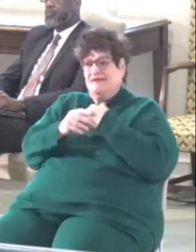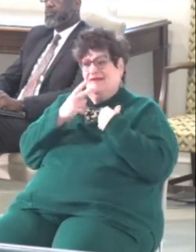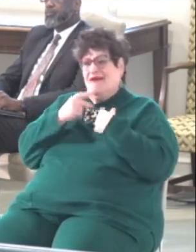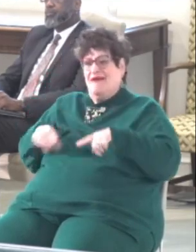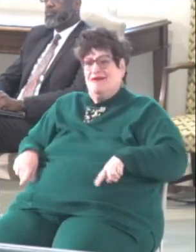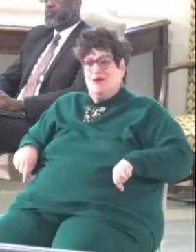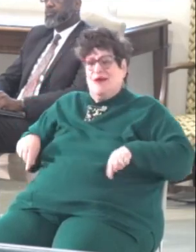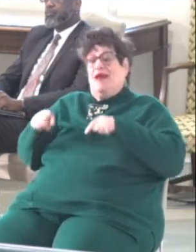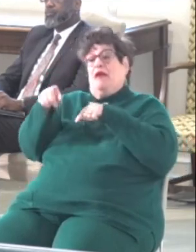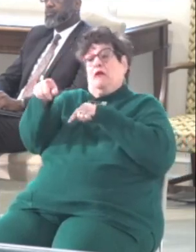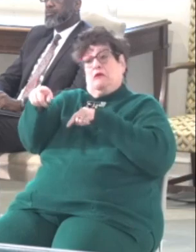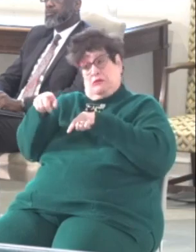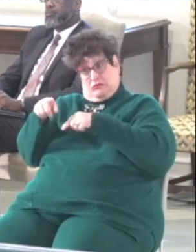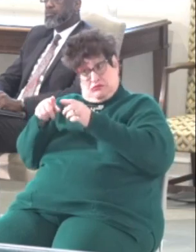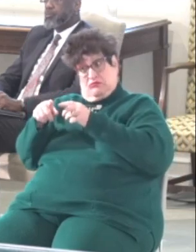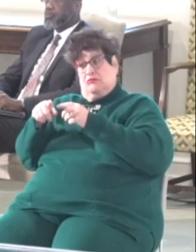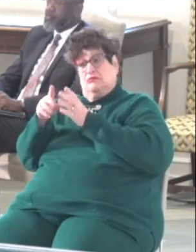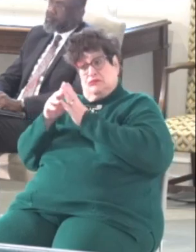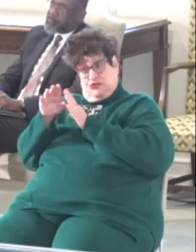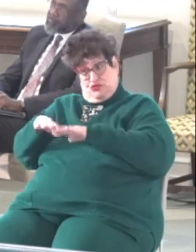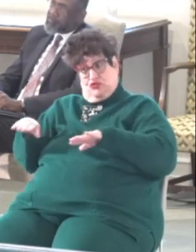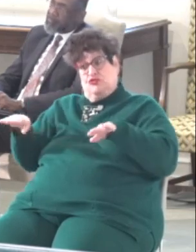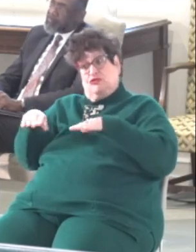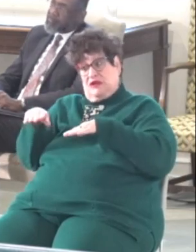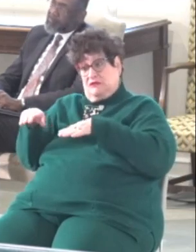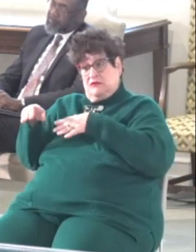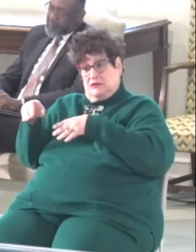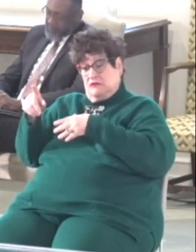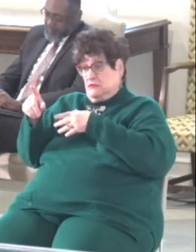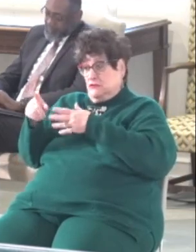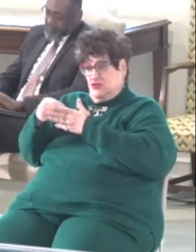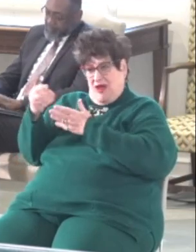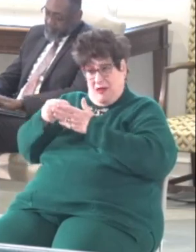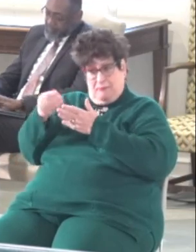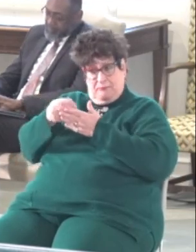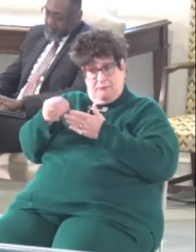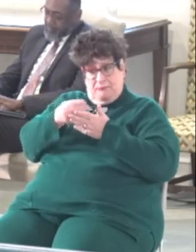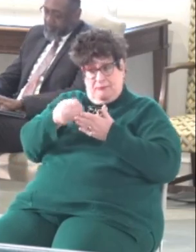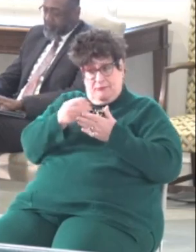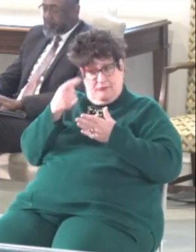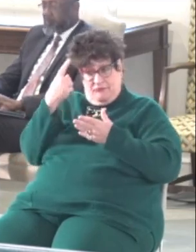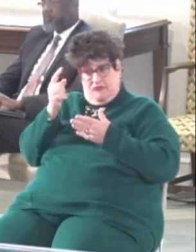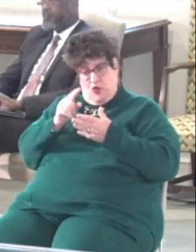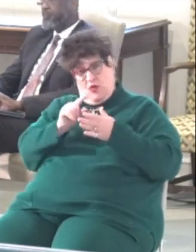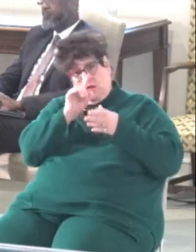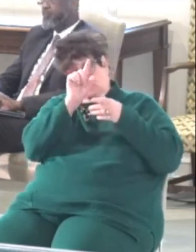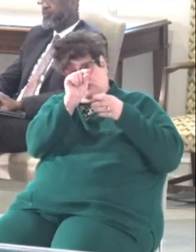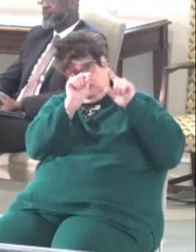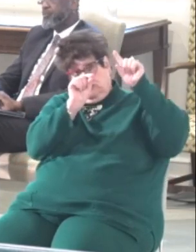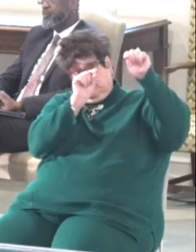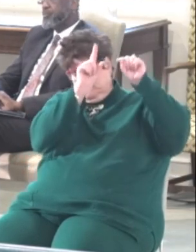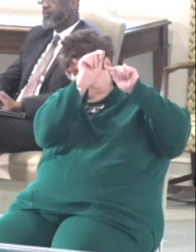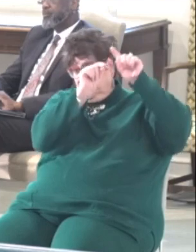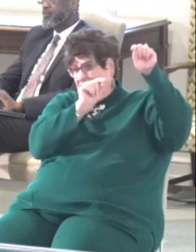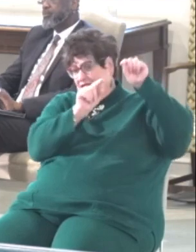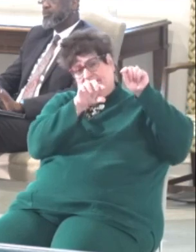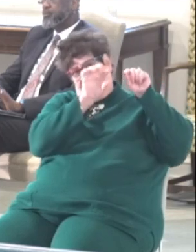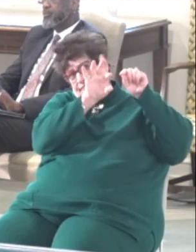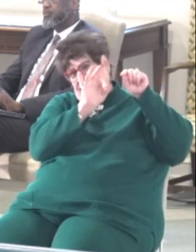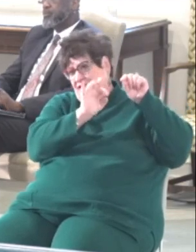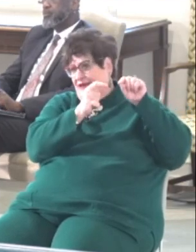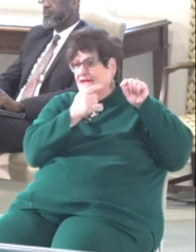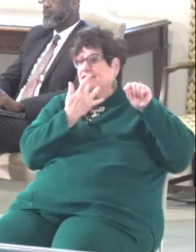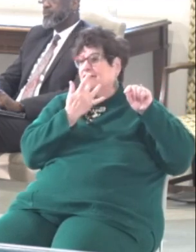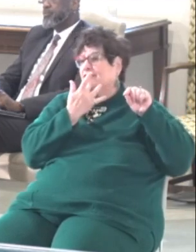had the opportunity to shop what was donated for the things that they needed, and they could pick out their favorite colors. All the